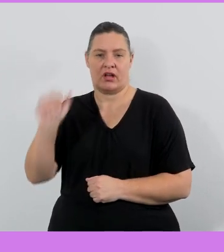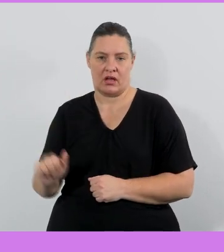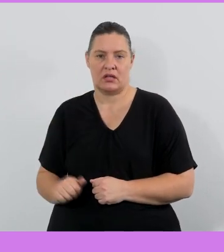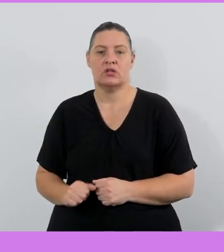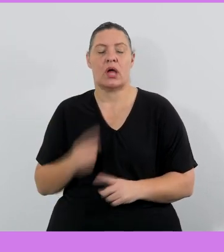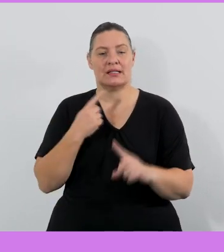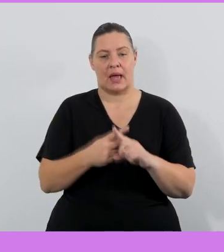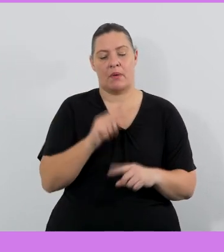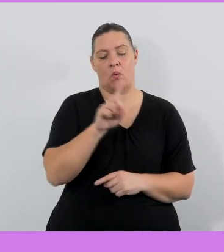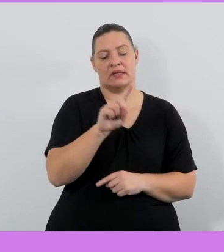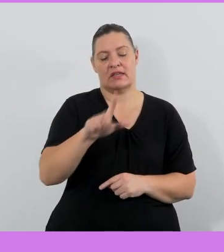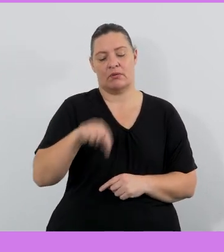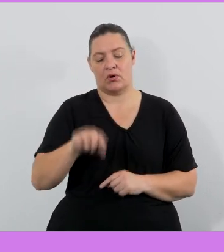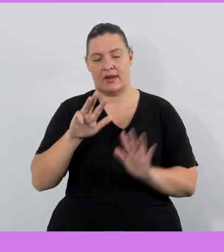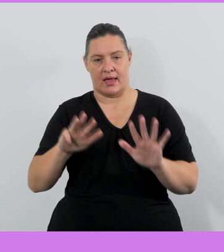by